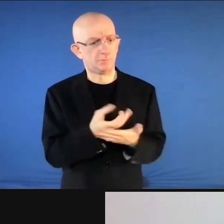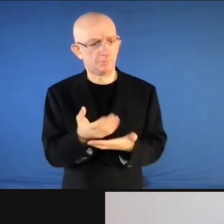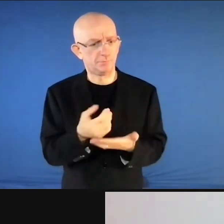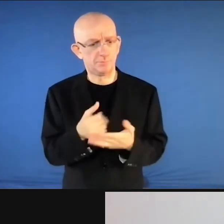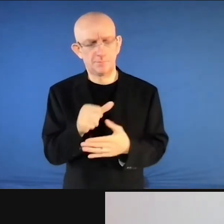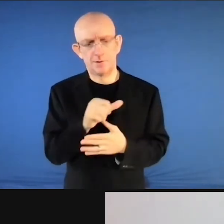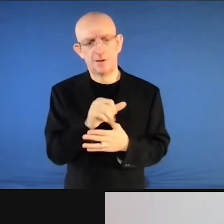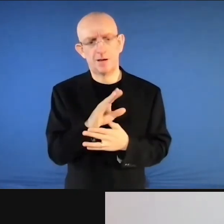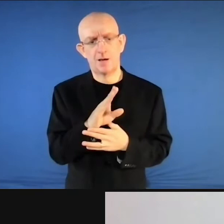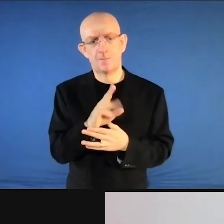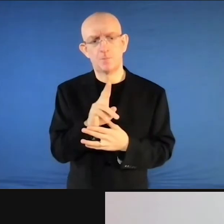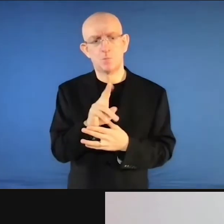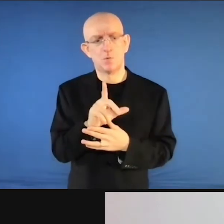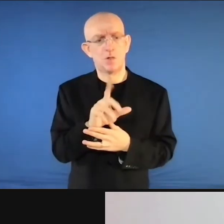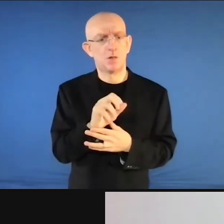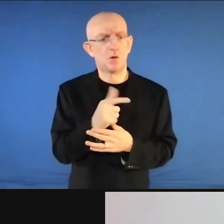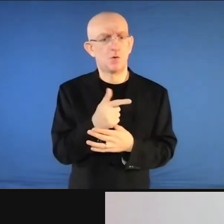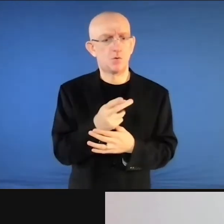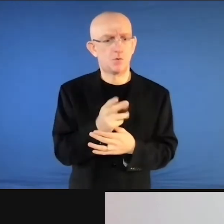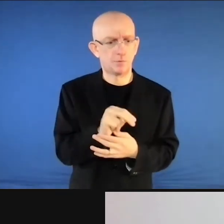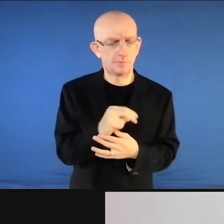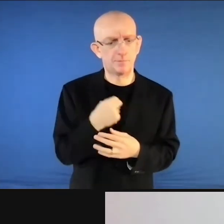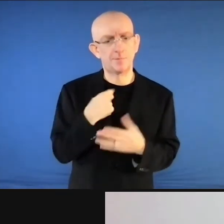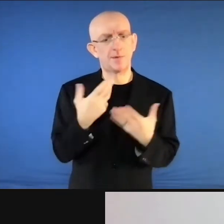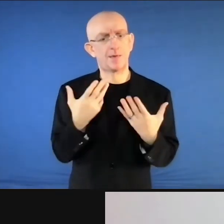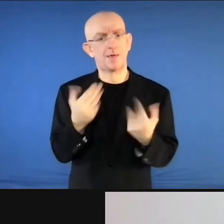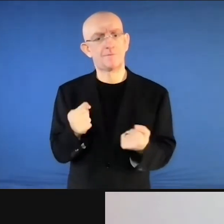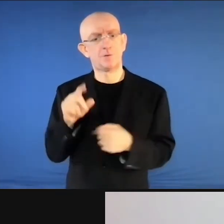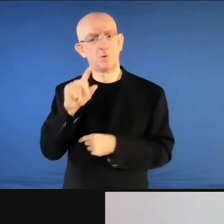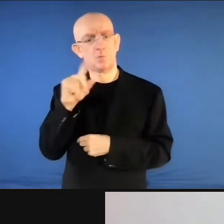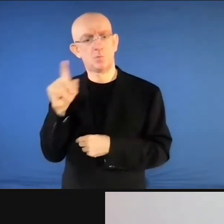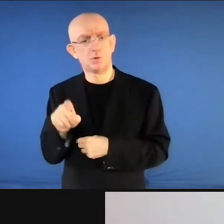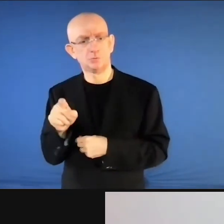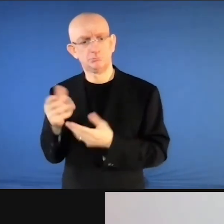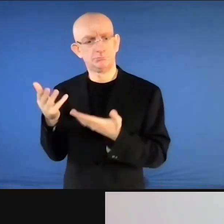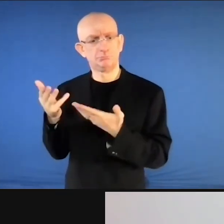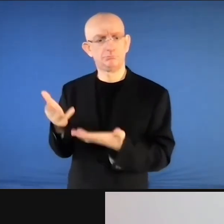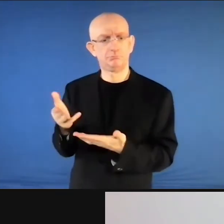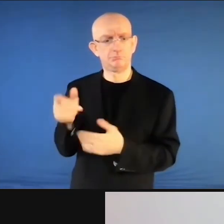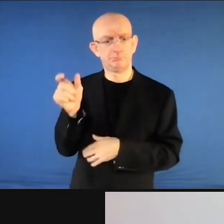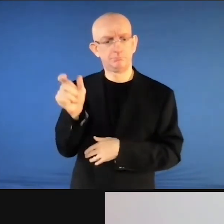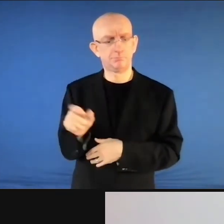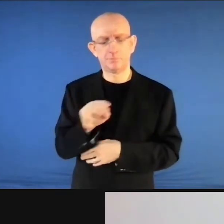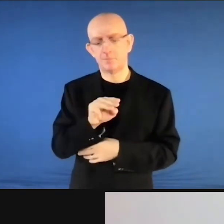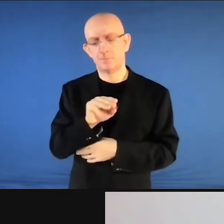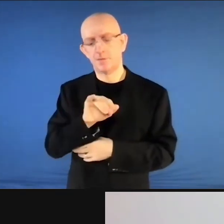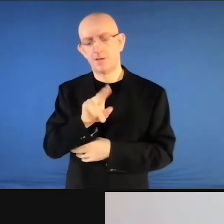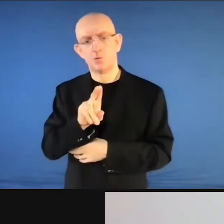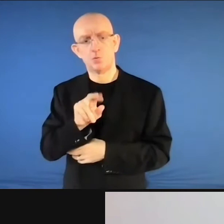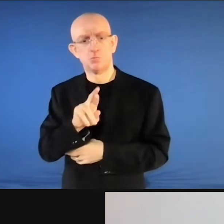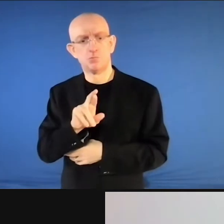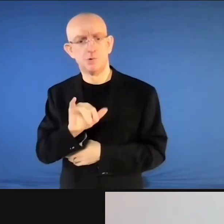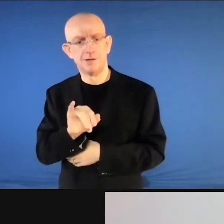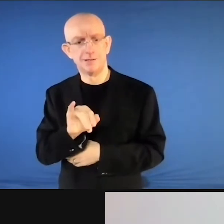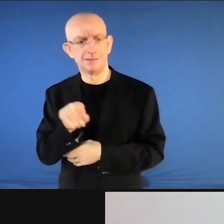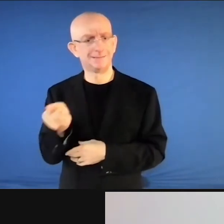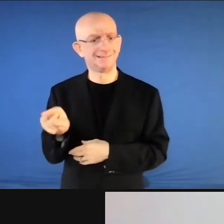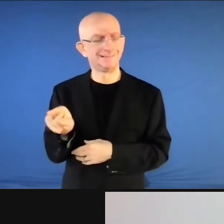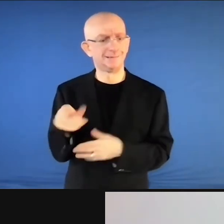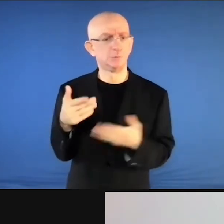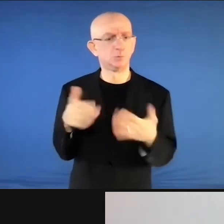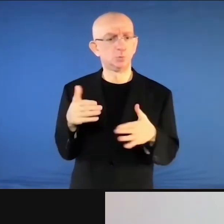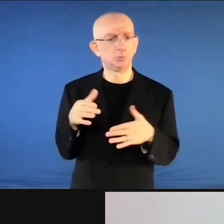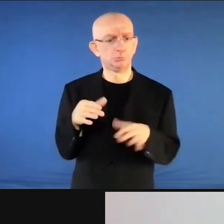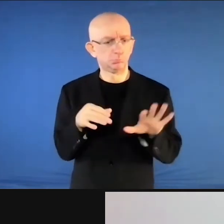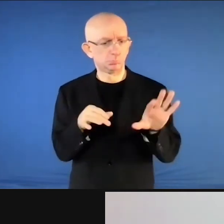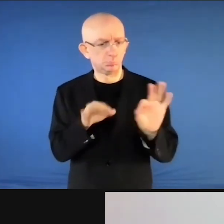some of your remarks there, particularly around ensuring that the results of